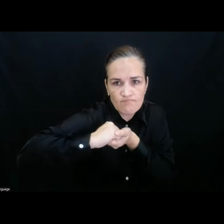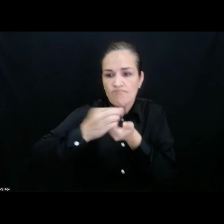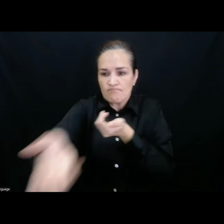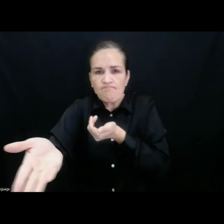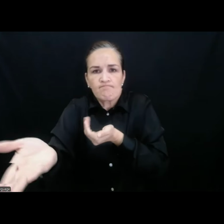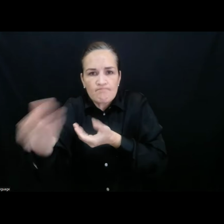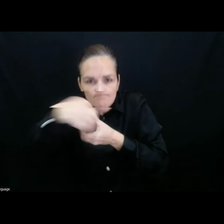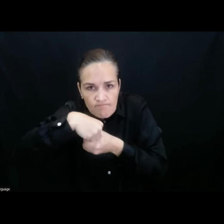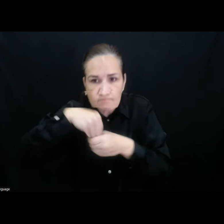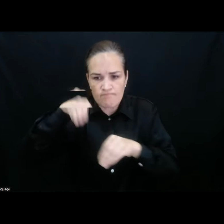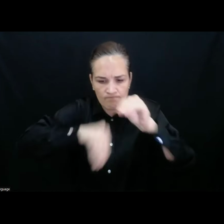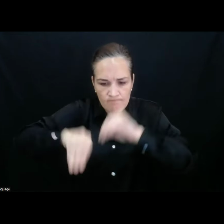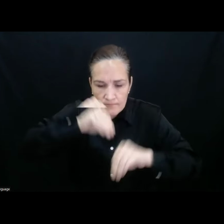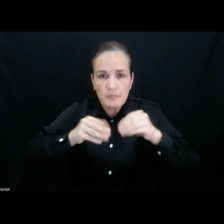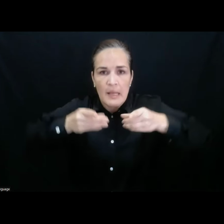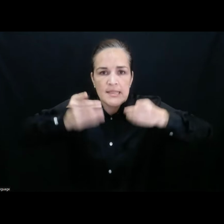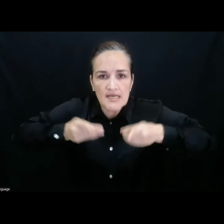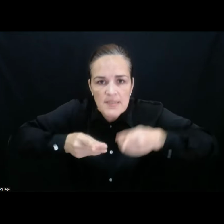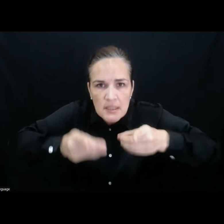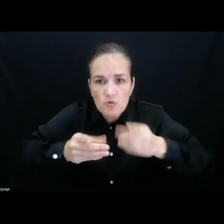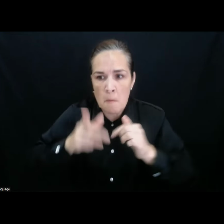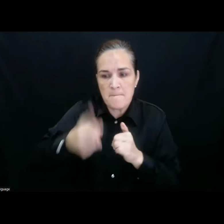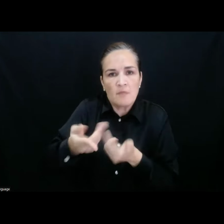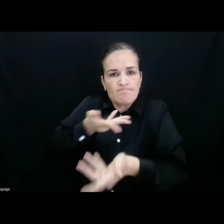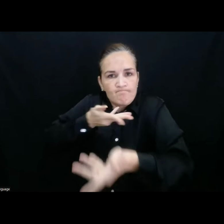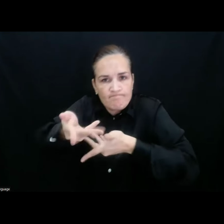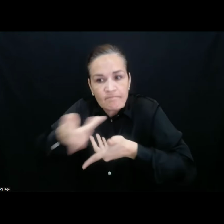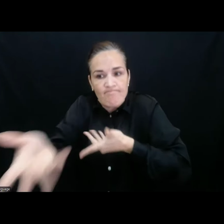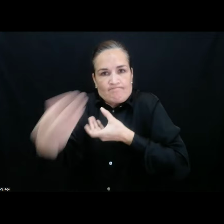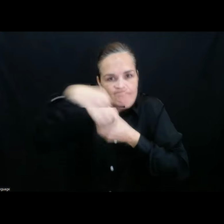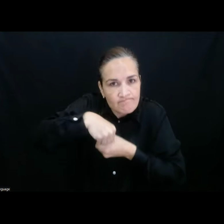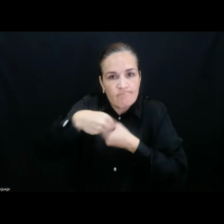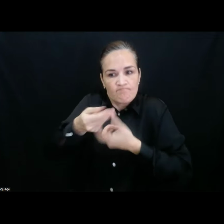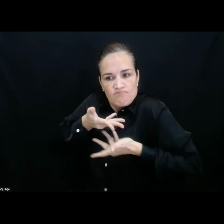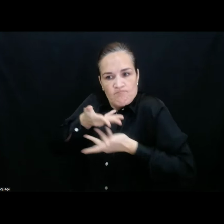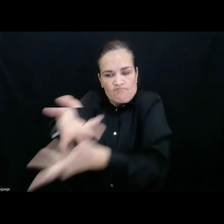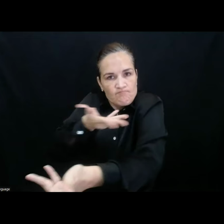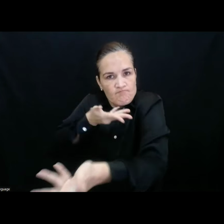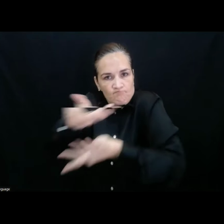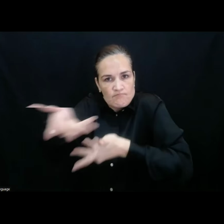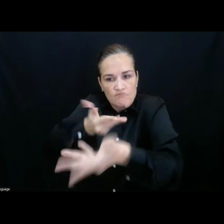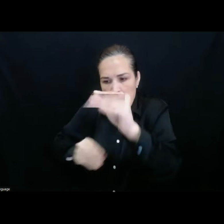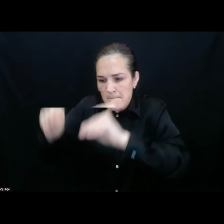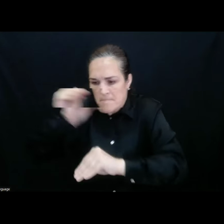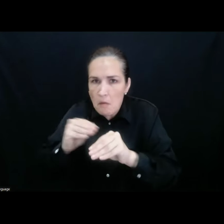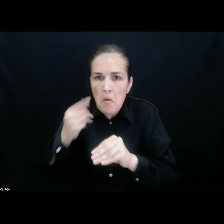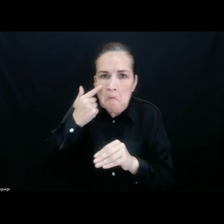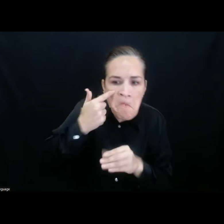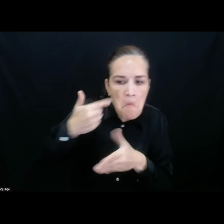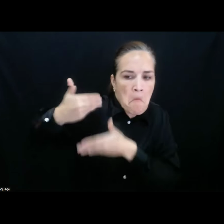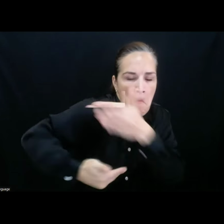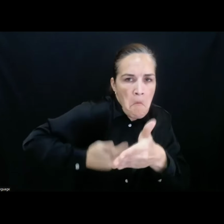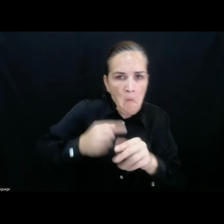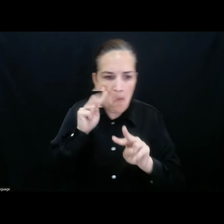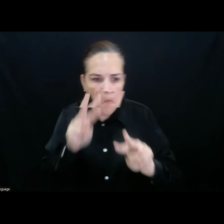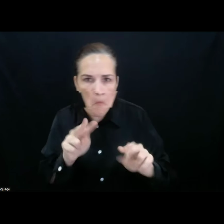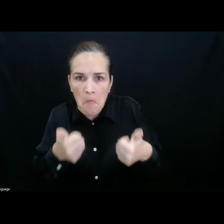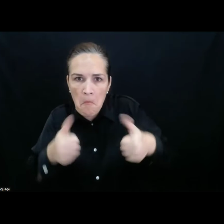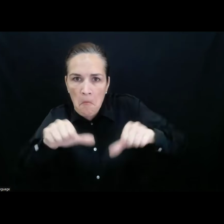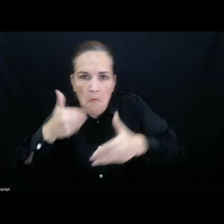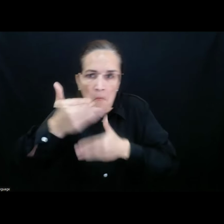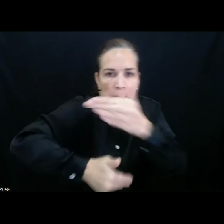in decision making, and they have to collaborate with them in designing and implementing and monitoring